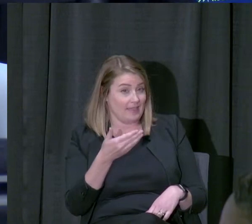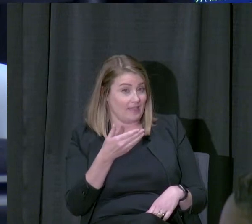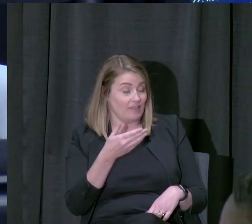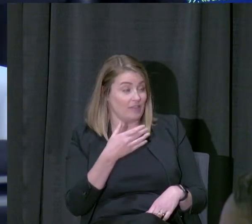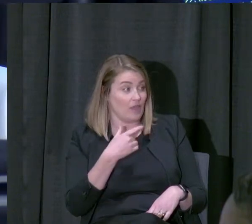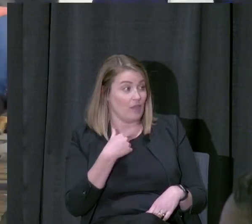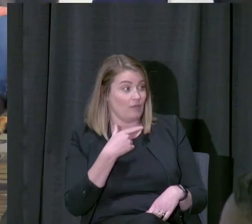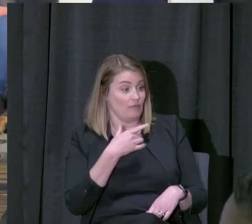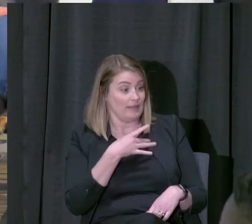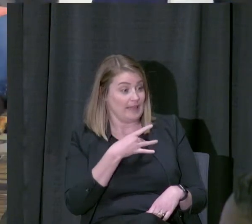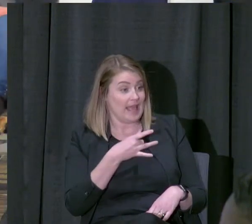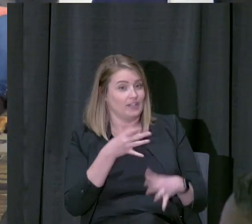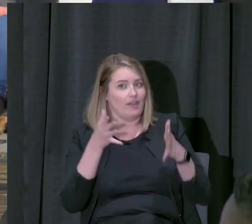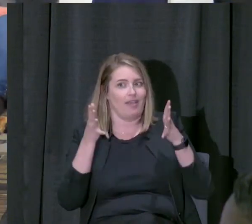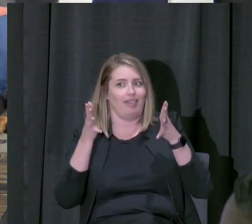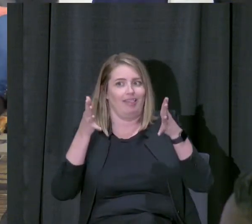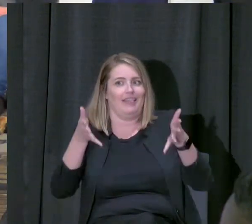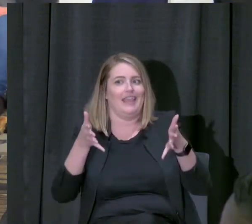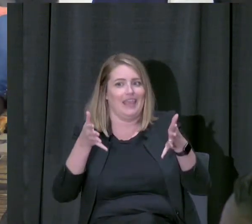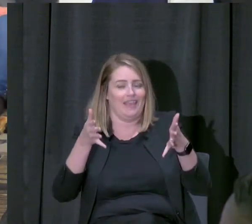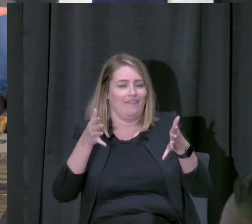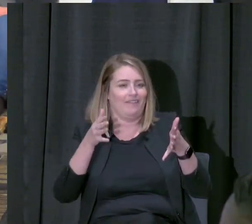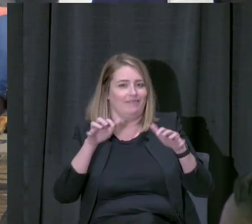leave our audience with?